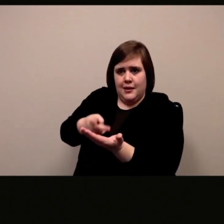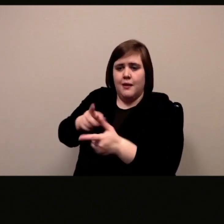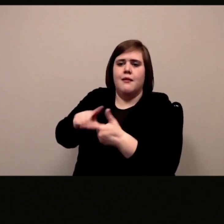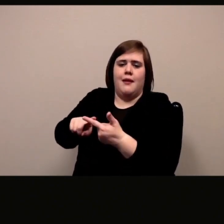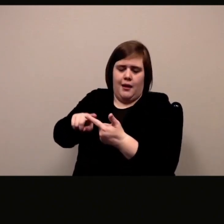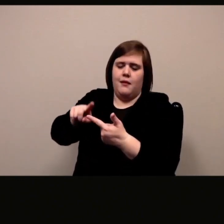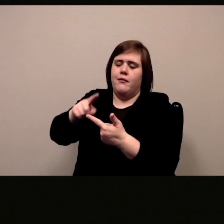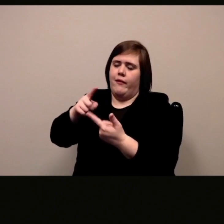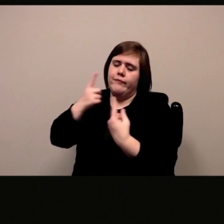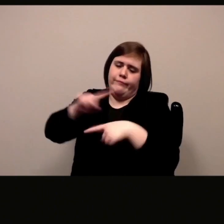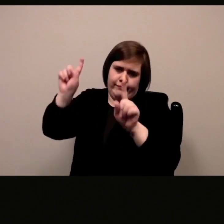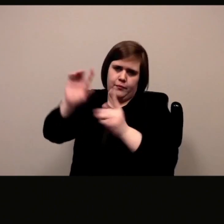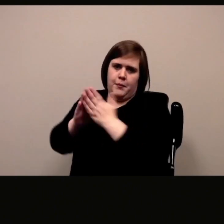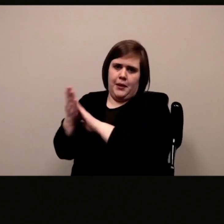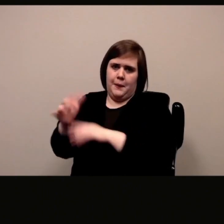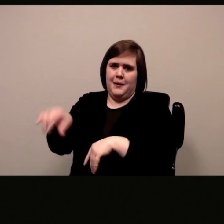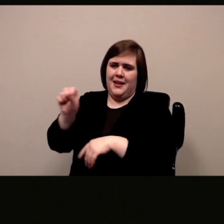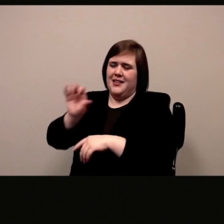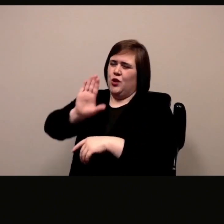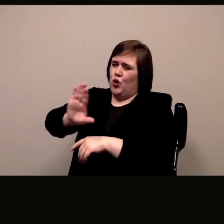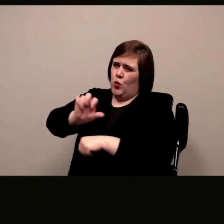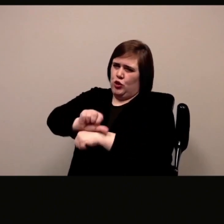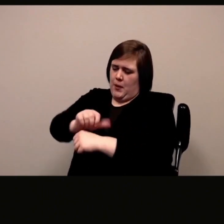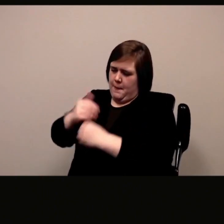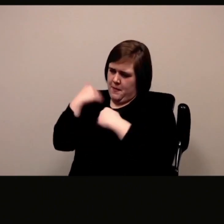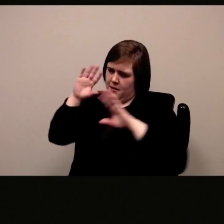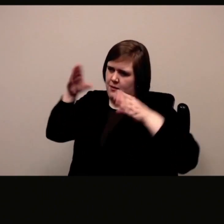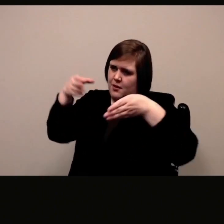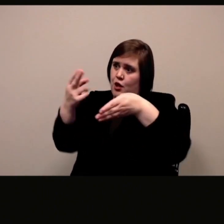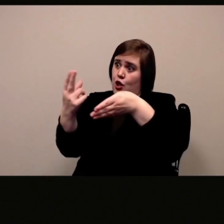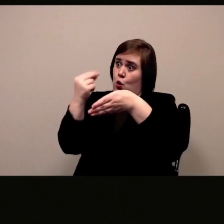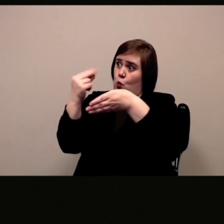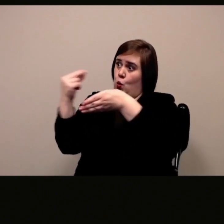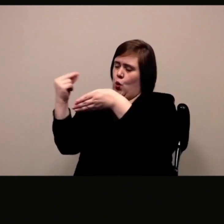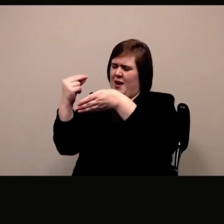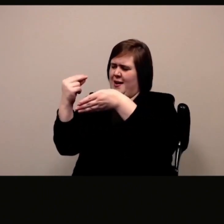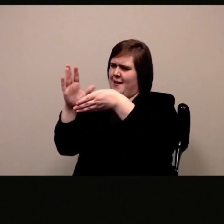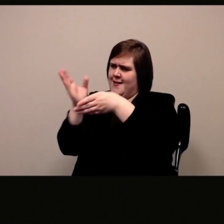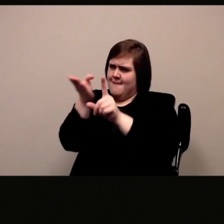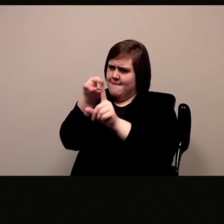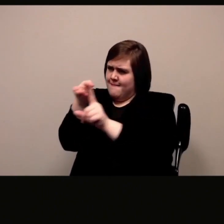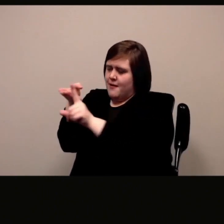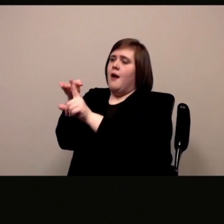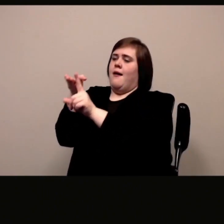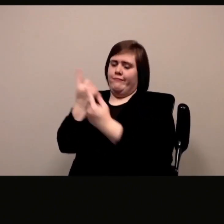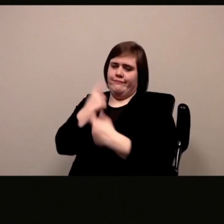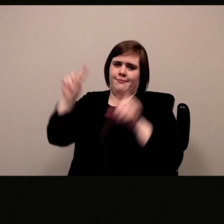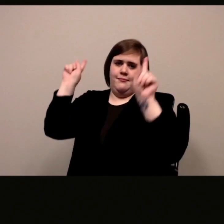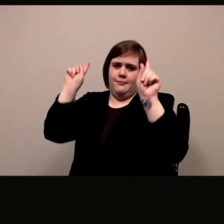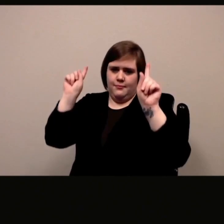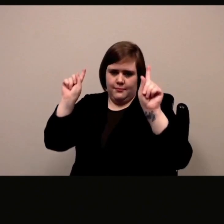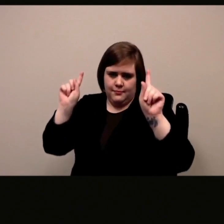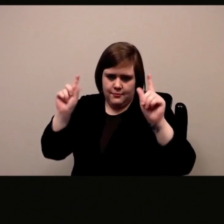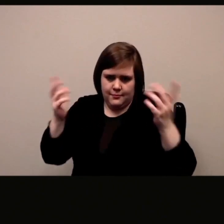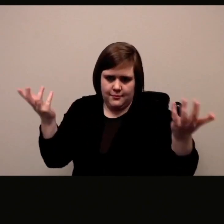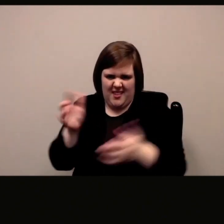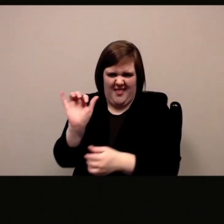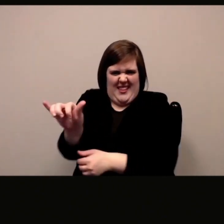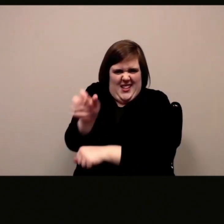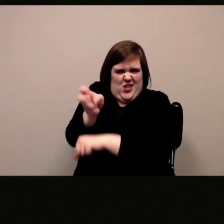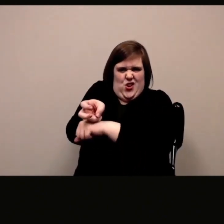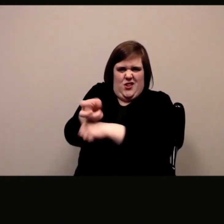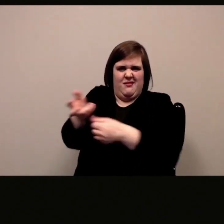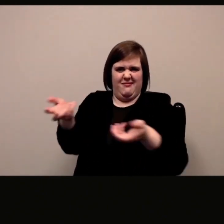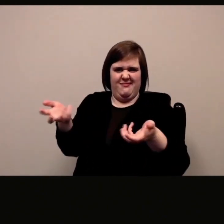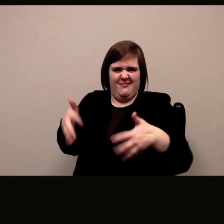convince the no's. Now, when you have that together, you convince the no's, you got it. That's the hard part. I'm going to